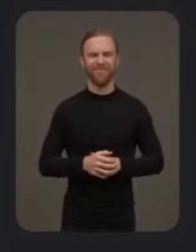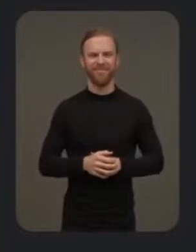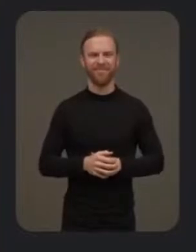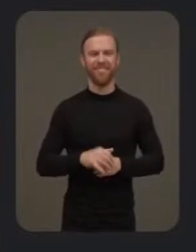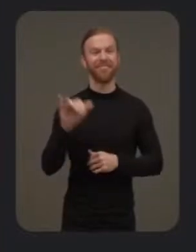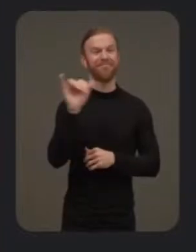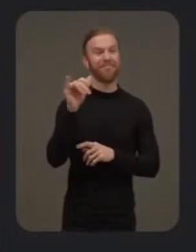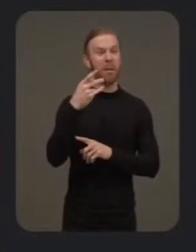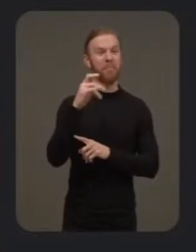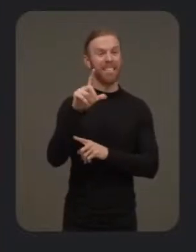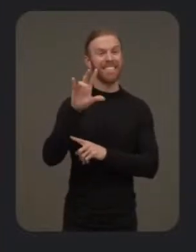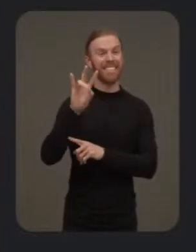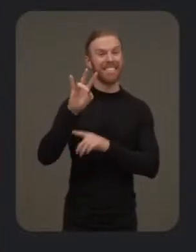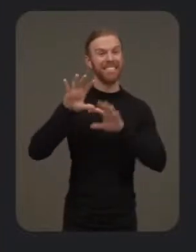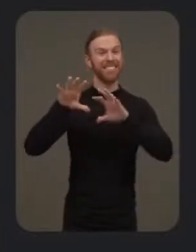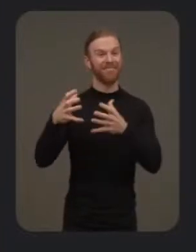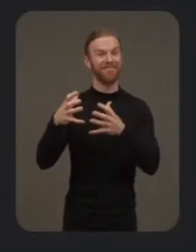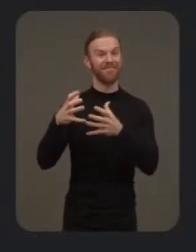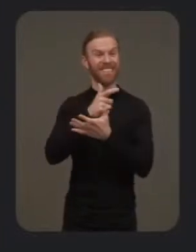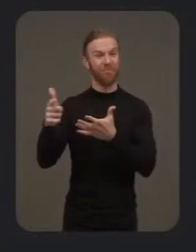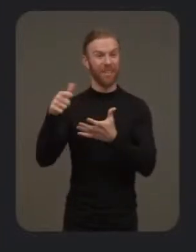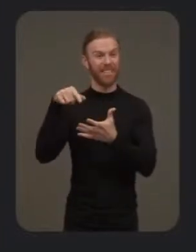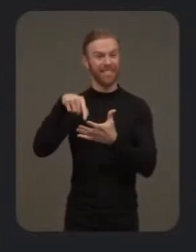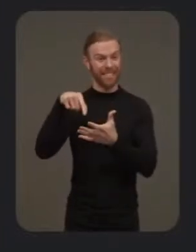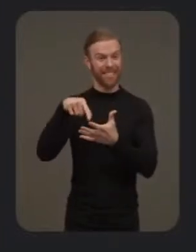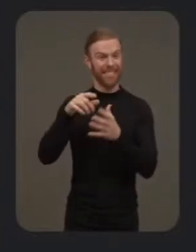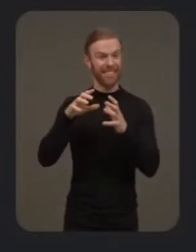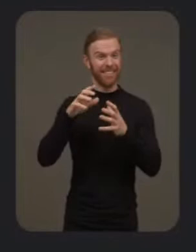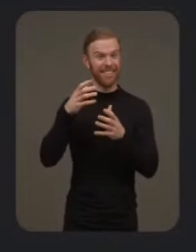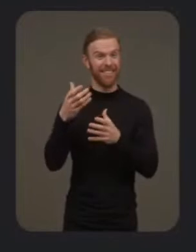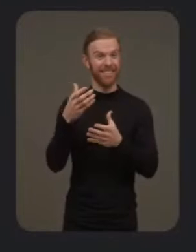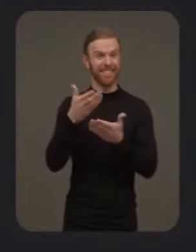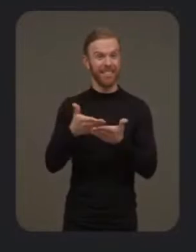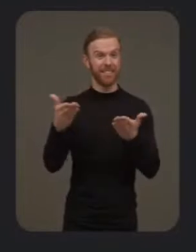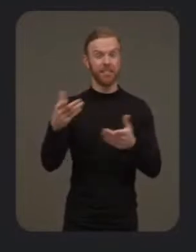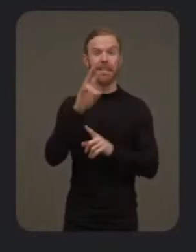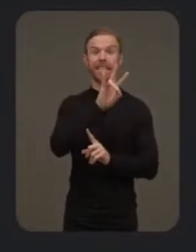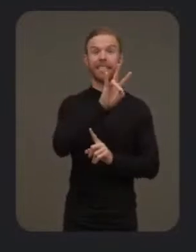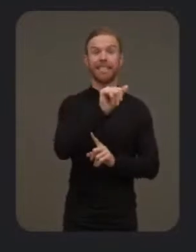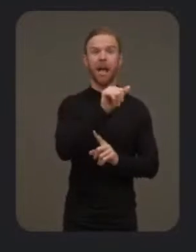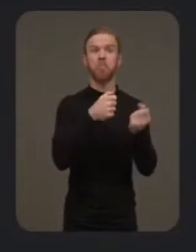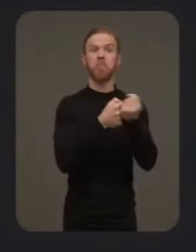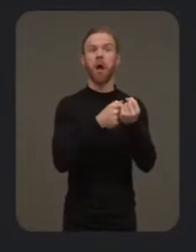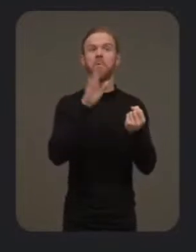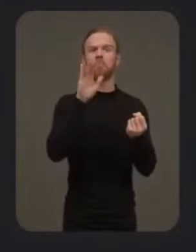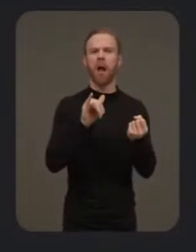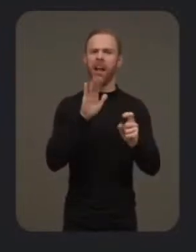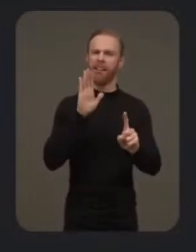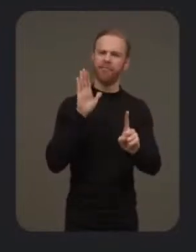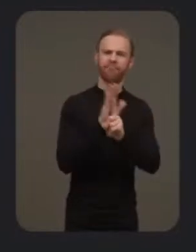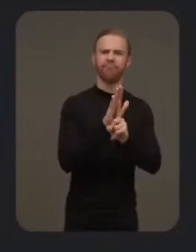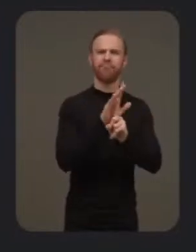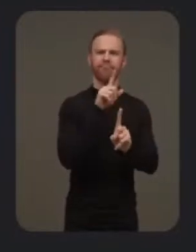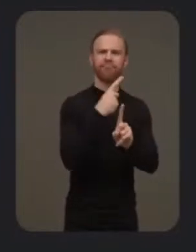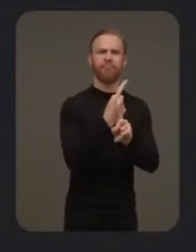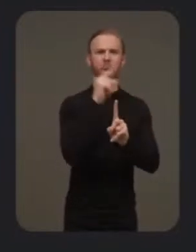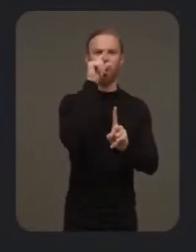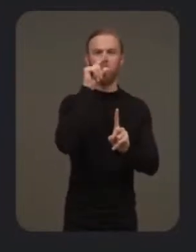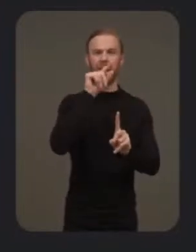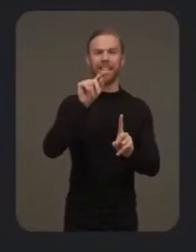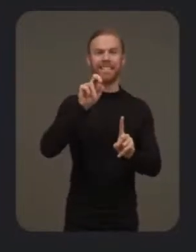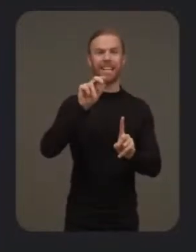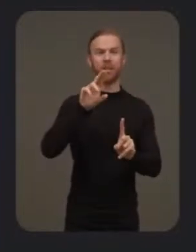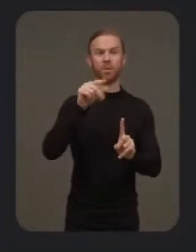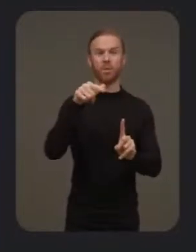Like all Pixel 7 series devices, Pixel 7a is powered by our flagship Google Tensor G2 chip, and